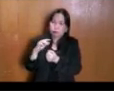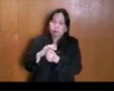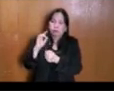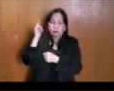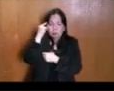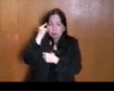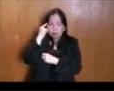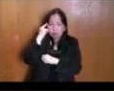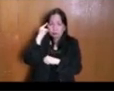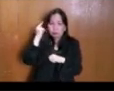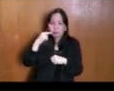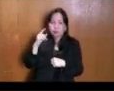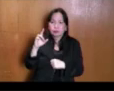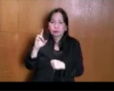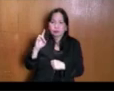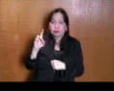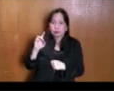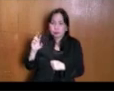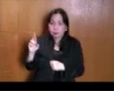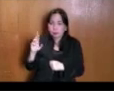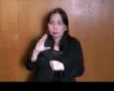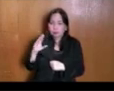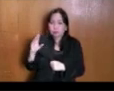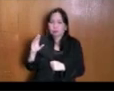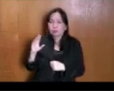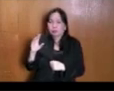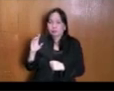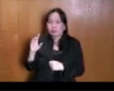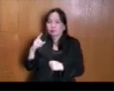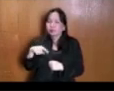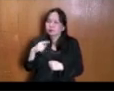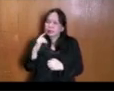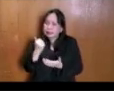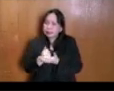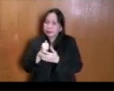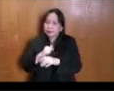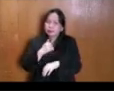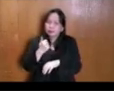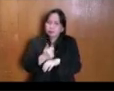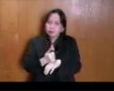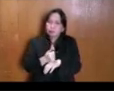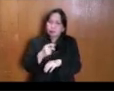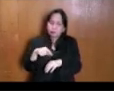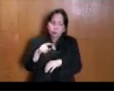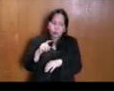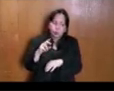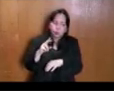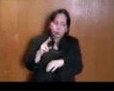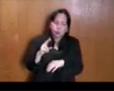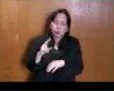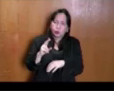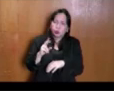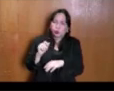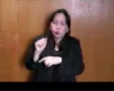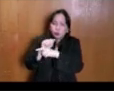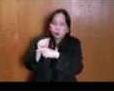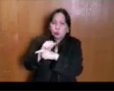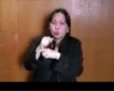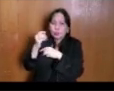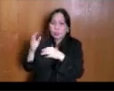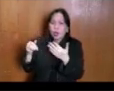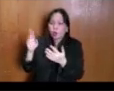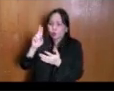governments in Dominica and Saint Lucia, helping to establish GIS units, training them how to